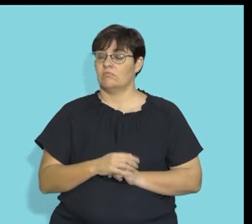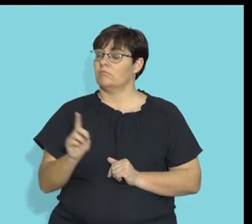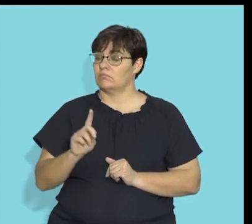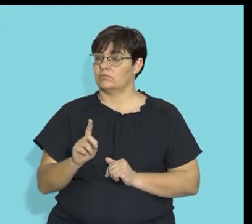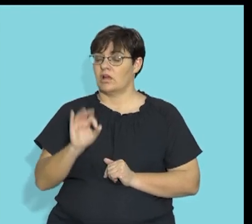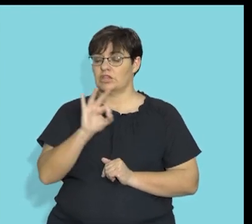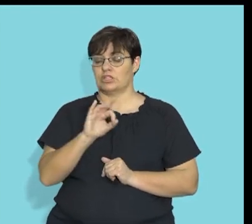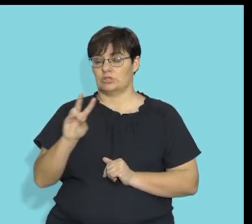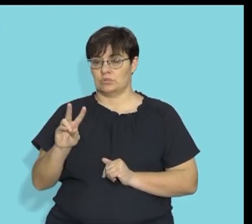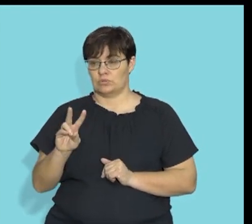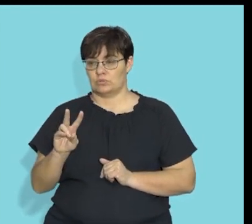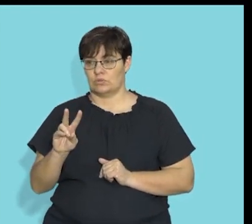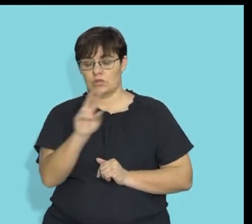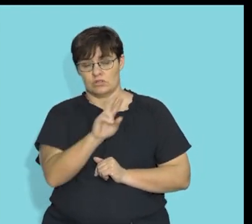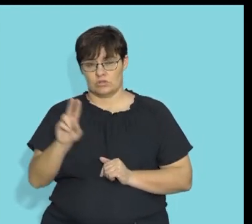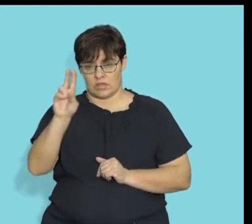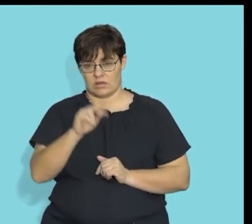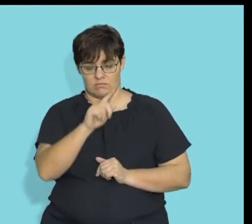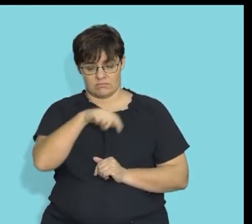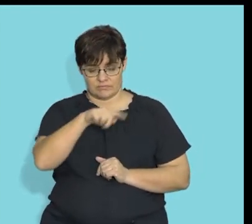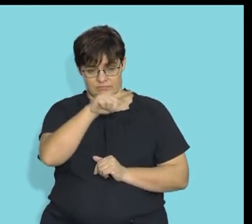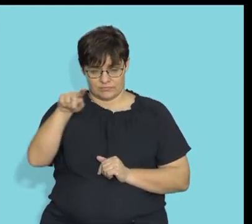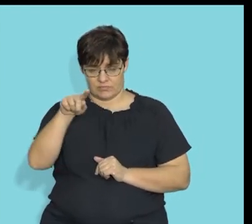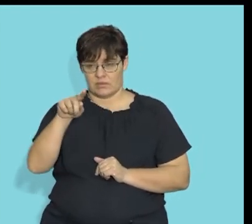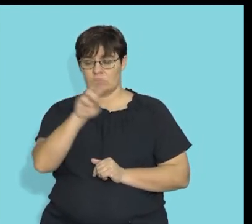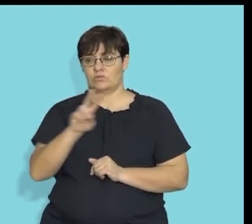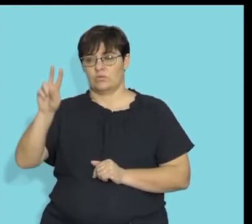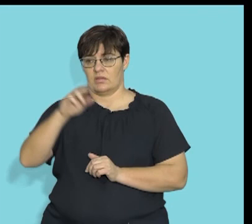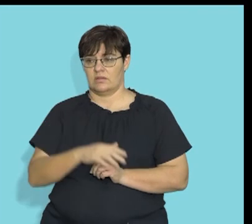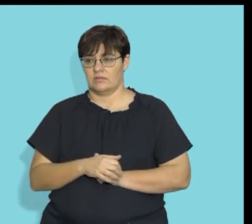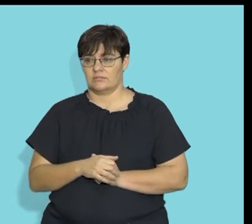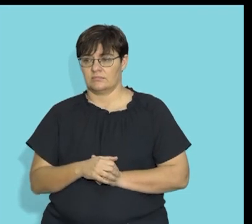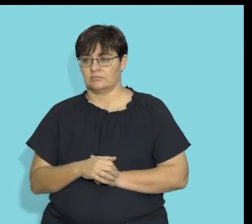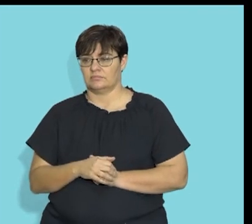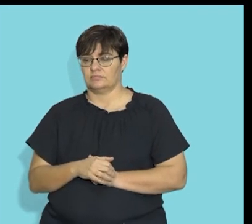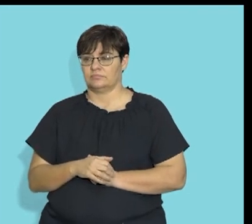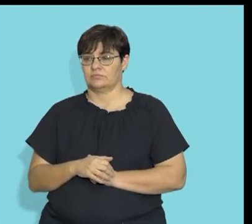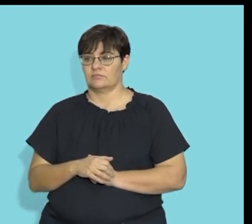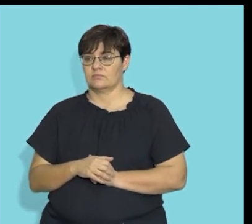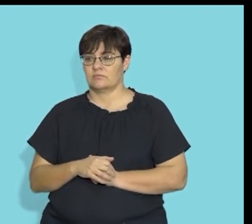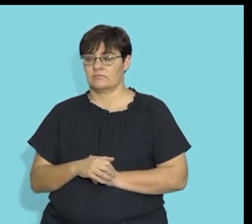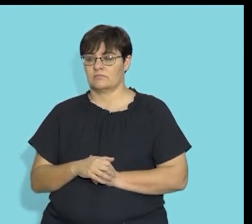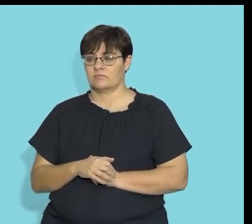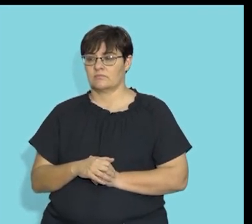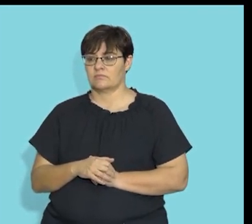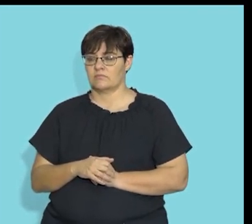PSRQ, it's going to be 32 squared, or the square root of 32 squared,